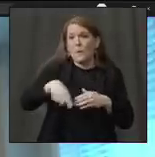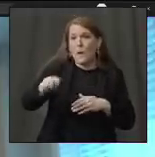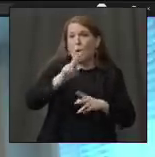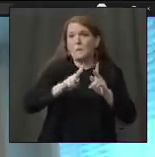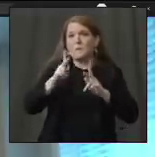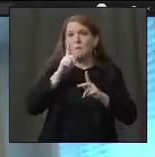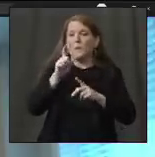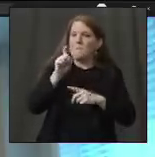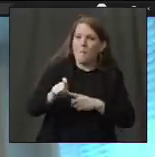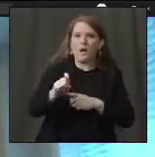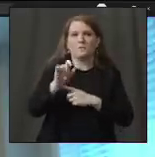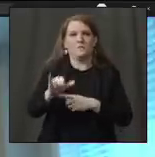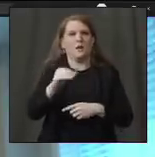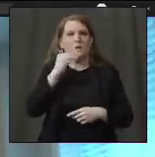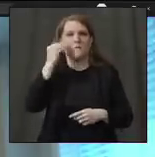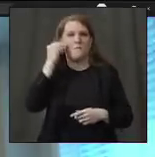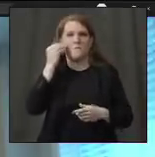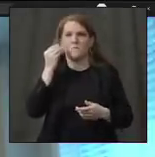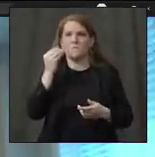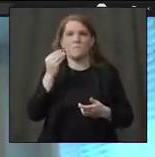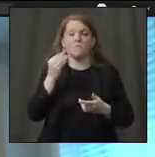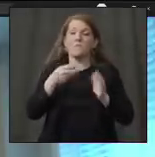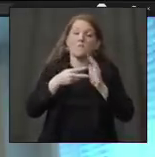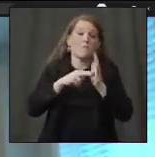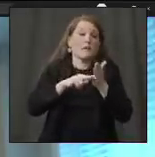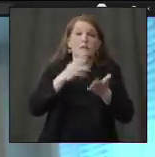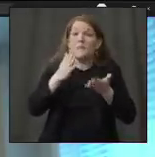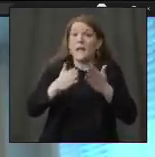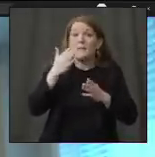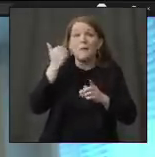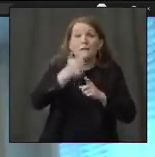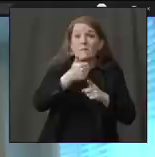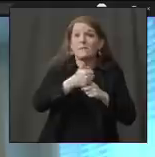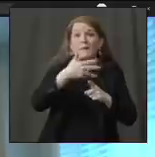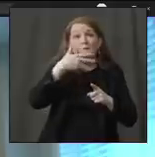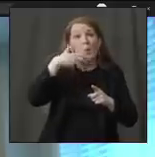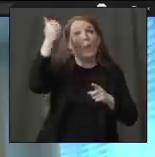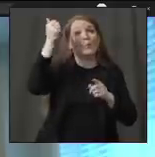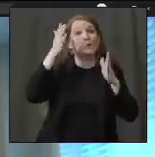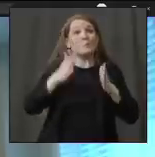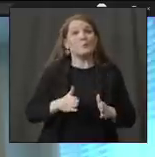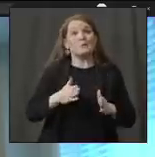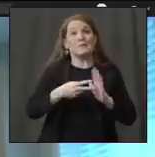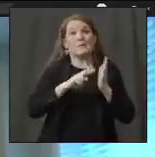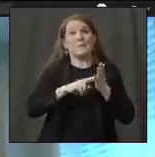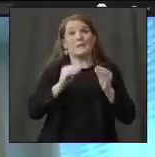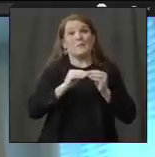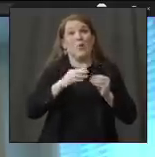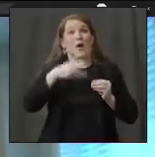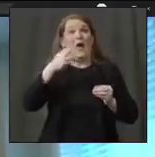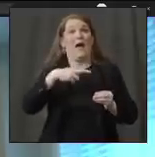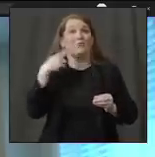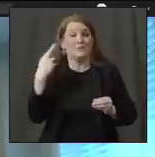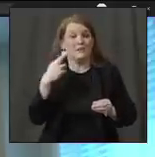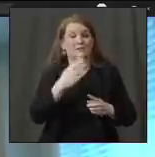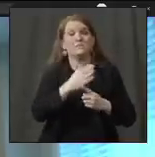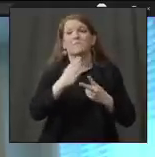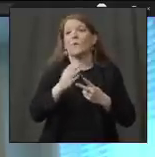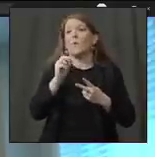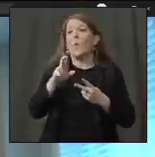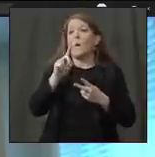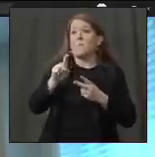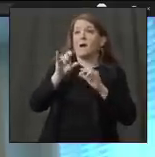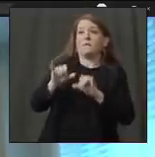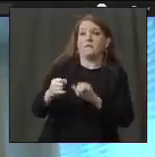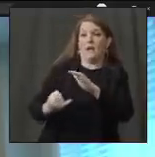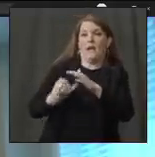pandemic, whether that's because they're elderly and at higher risk for infection, or because they're isolated or quarantined